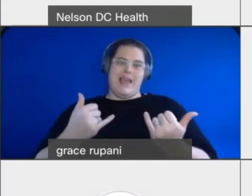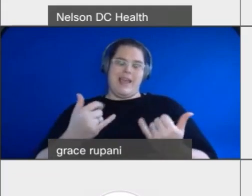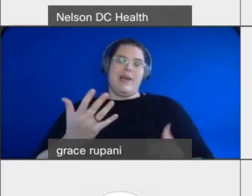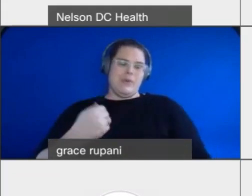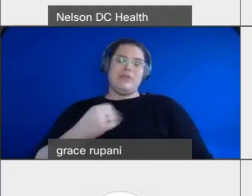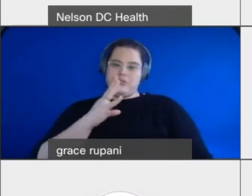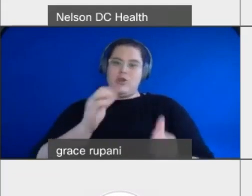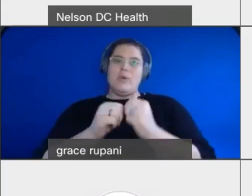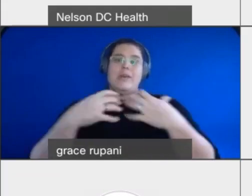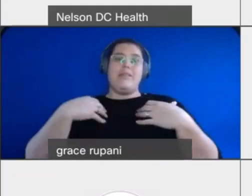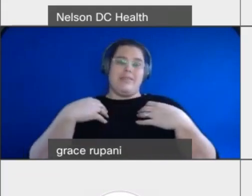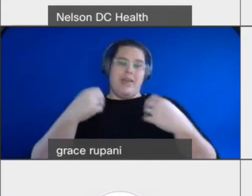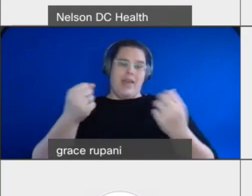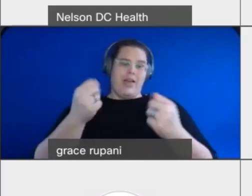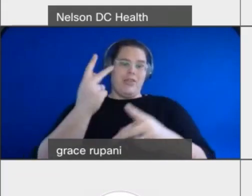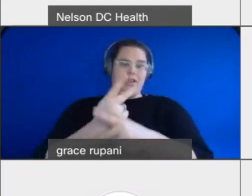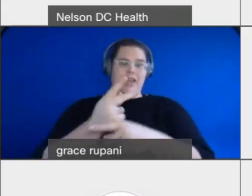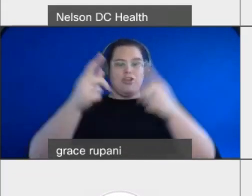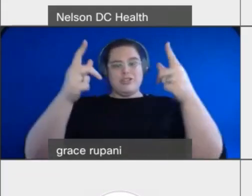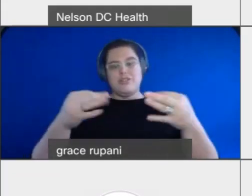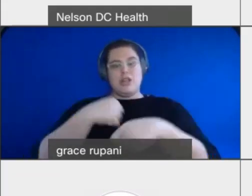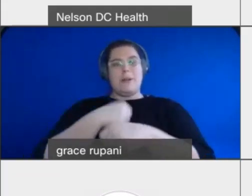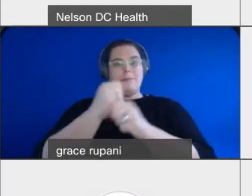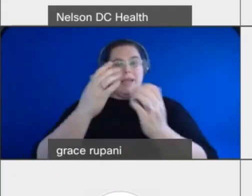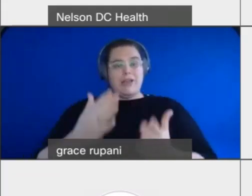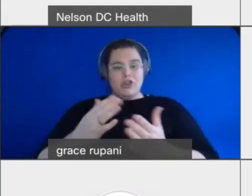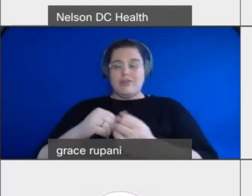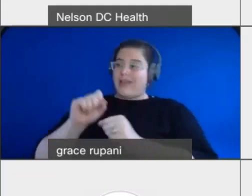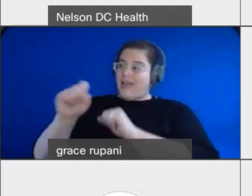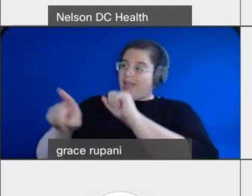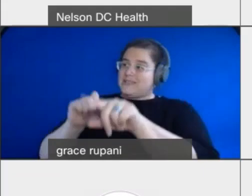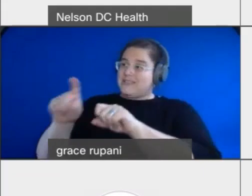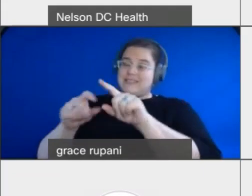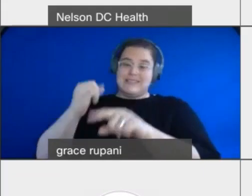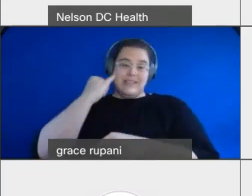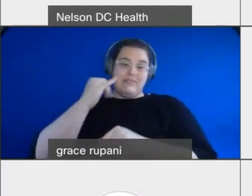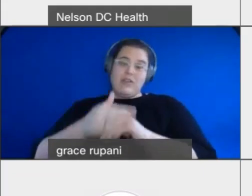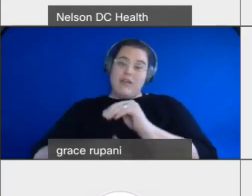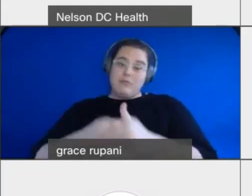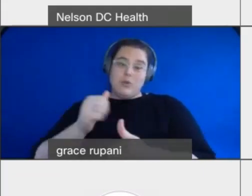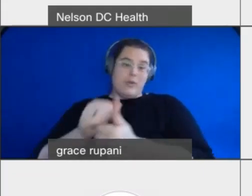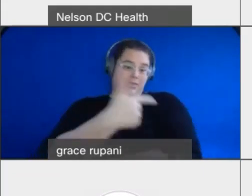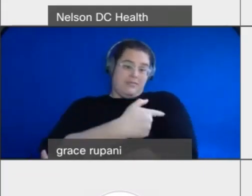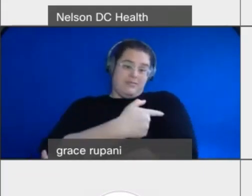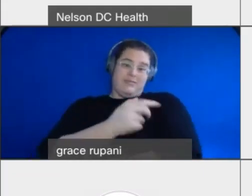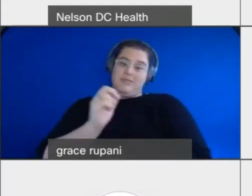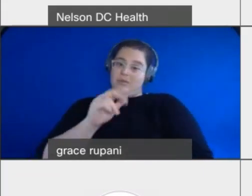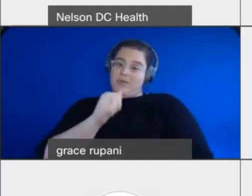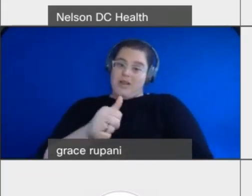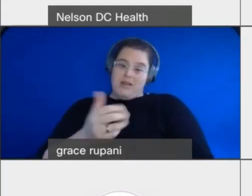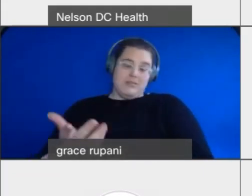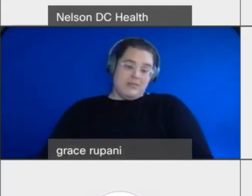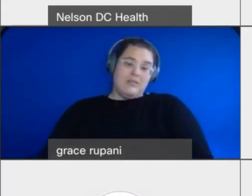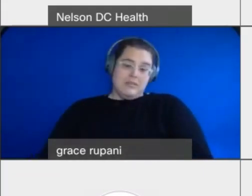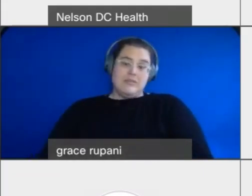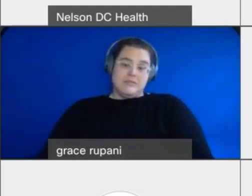healthcare decision maker, about their views about the person receiving the vaccine. So that as soon as we